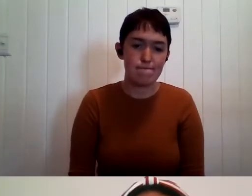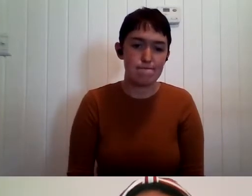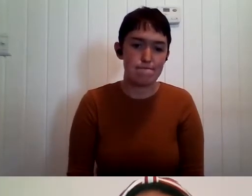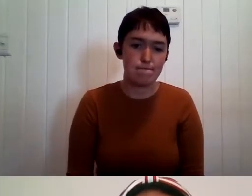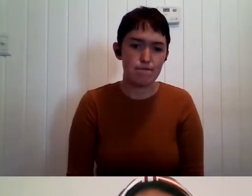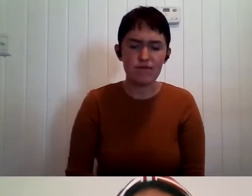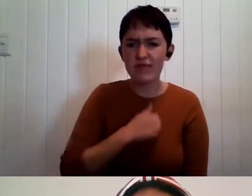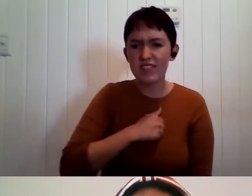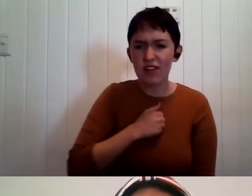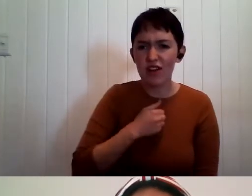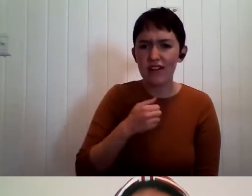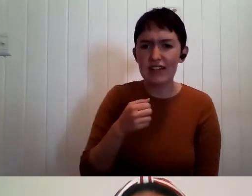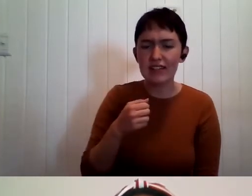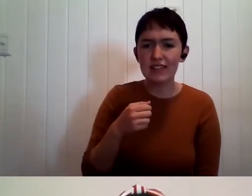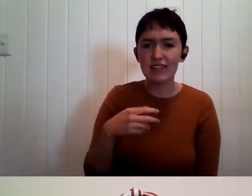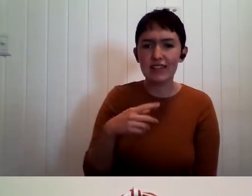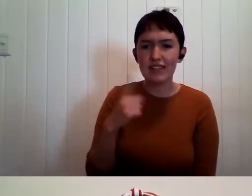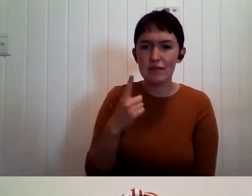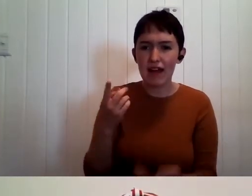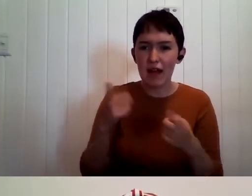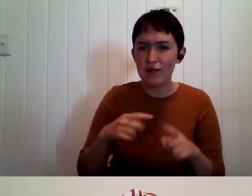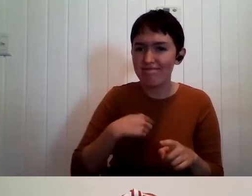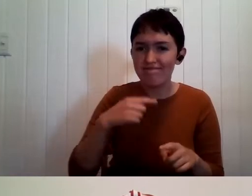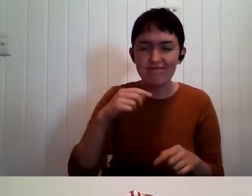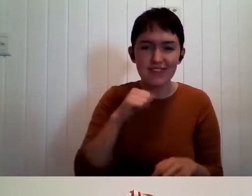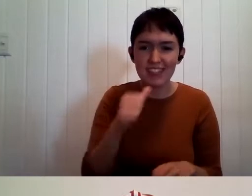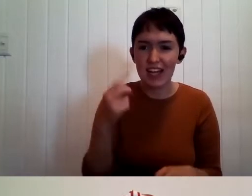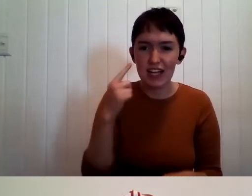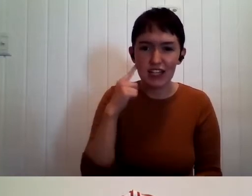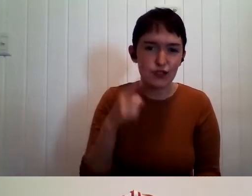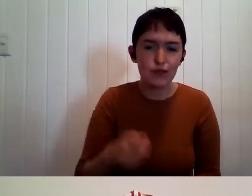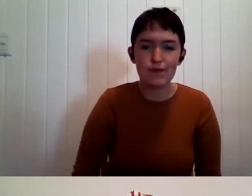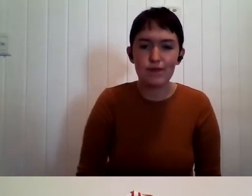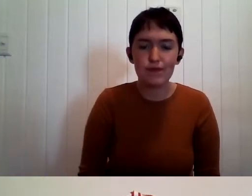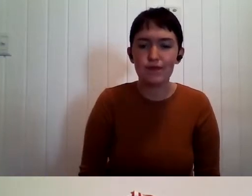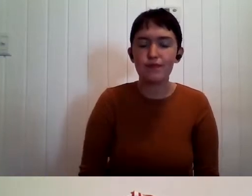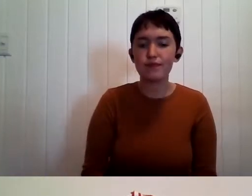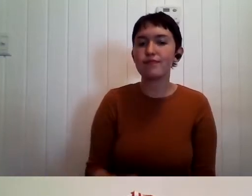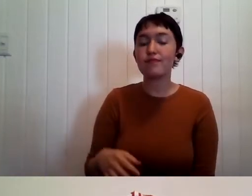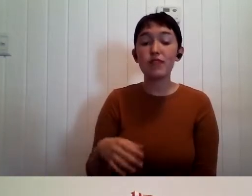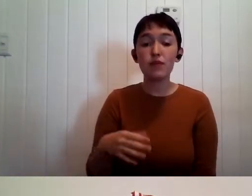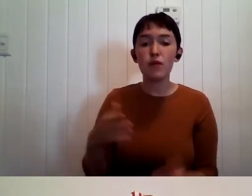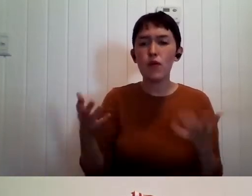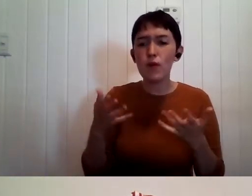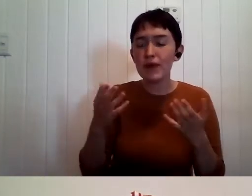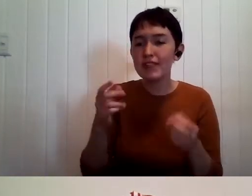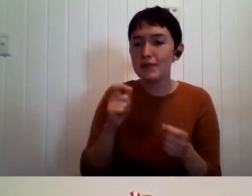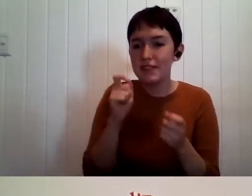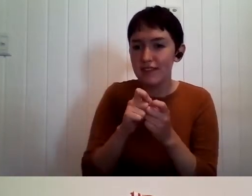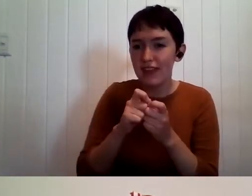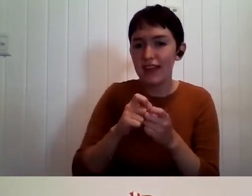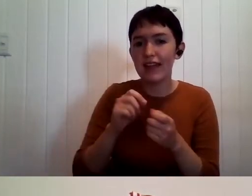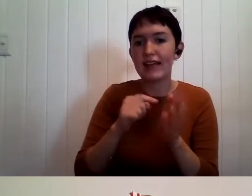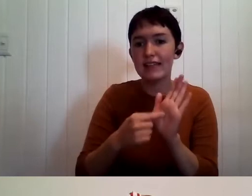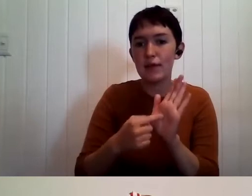Sorry, I think you cut off right at the end. Oh, sorry. Basically, like what are some specific examples of projects that